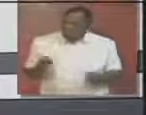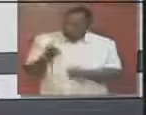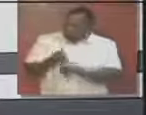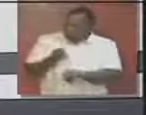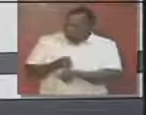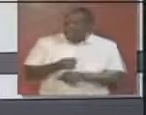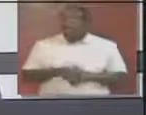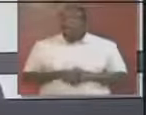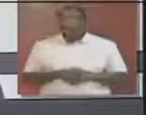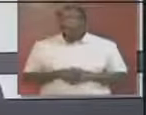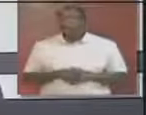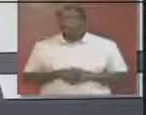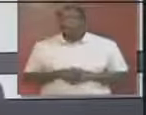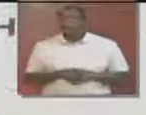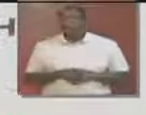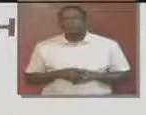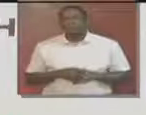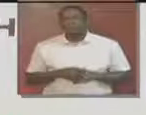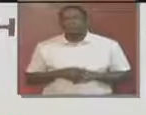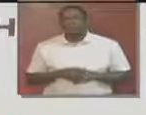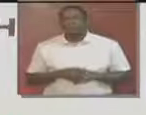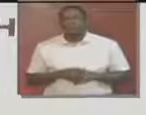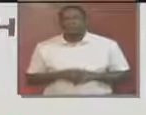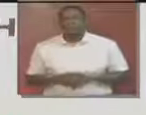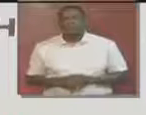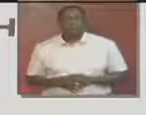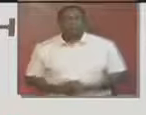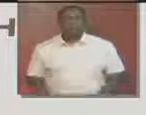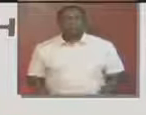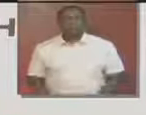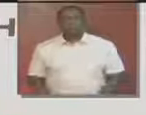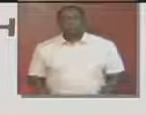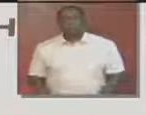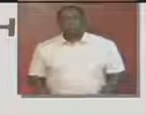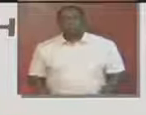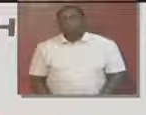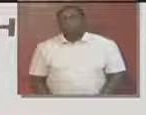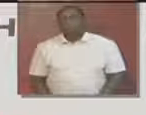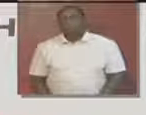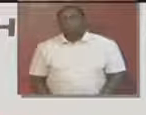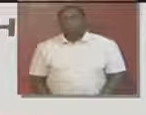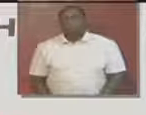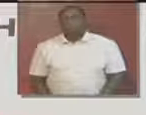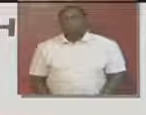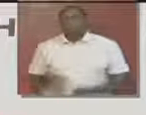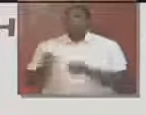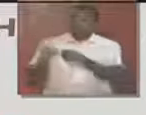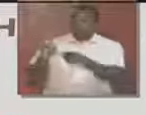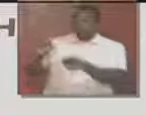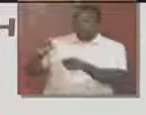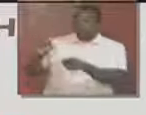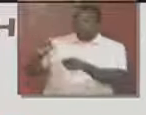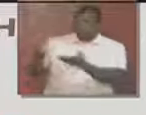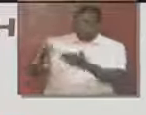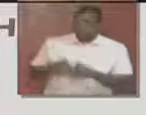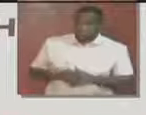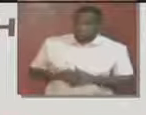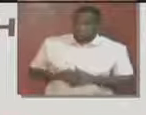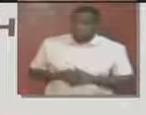try not to become obese. Thank you. Thank you very much. And we go now to TTT, please.